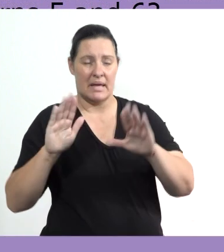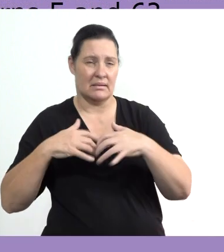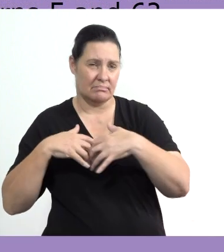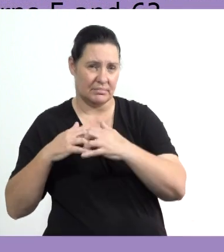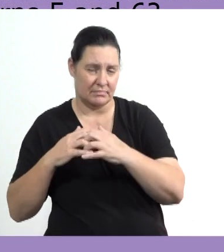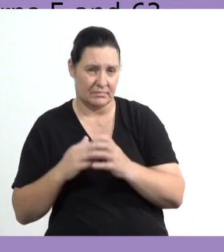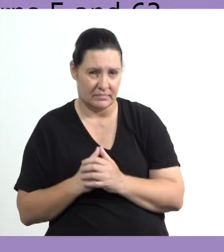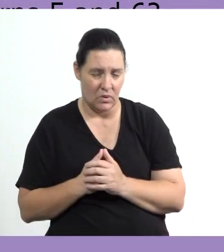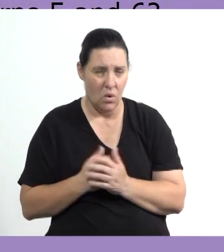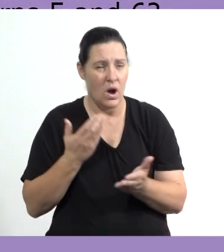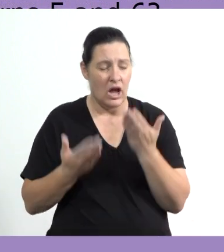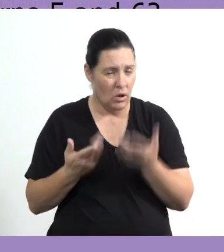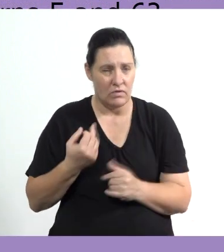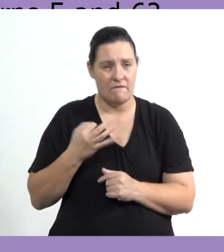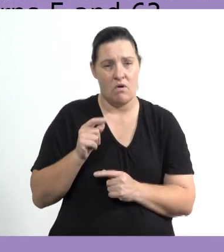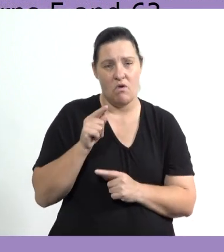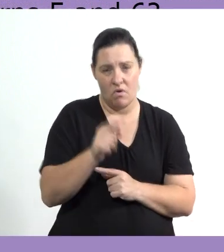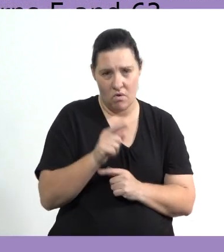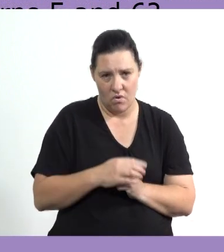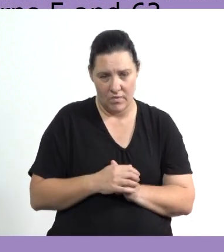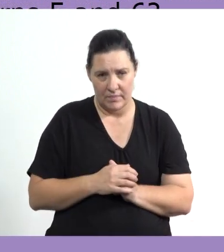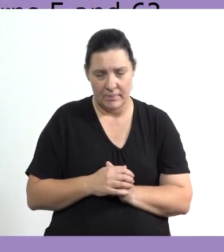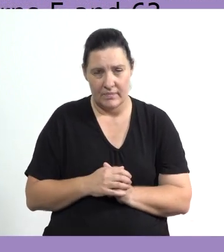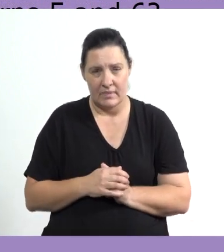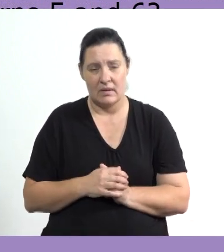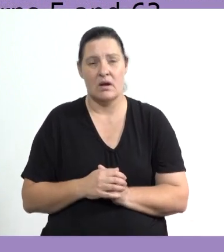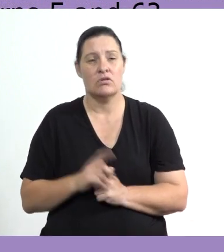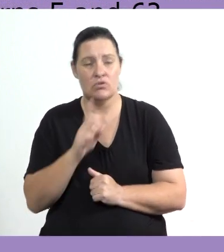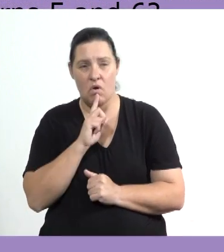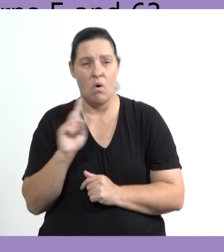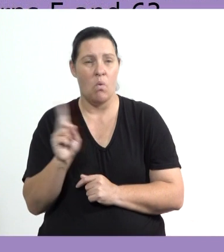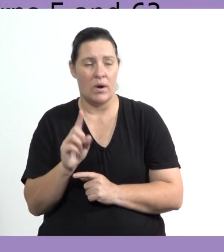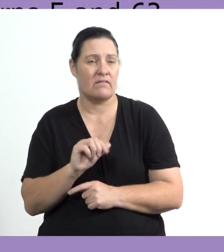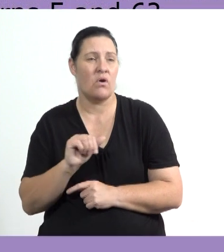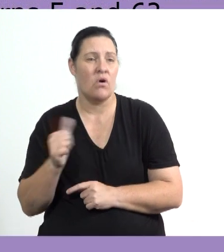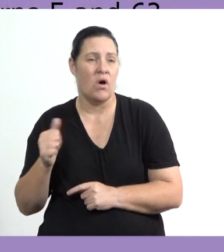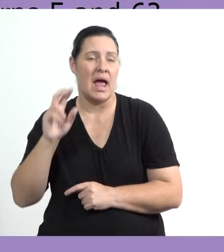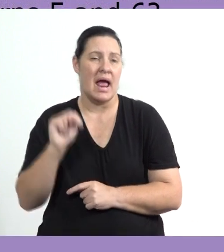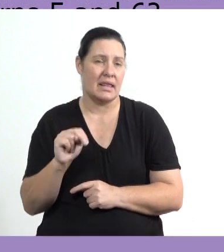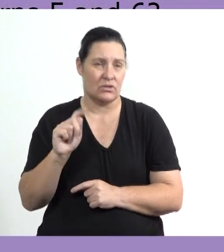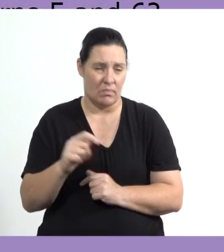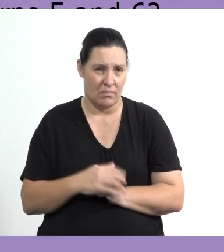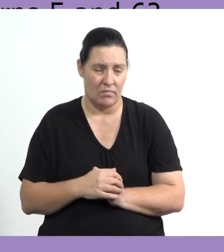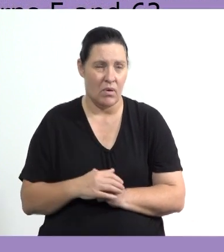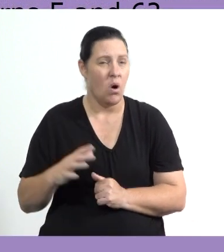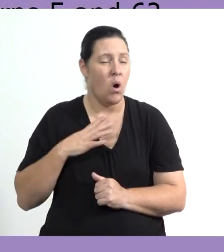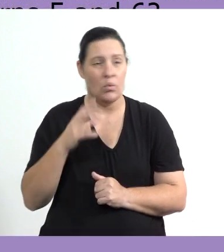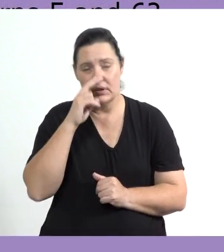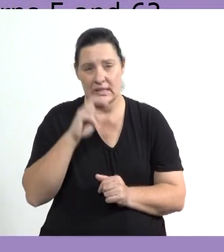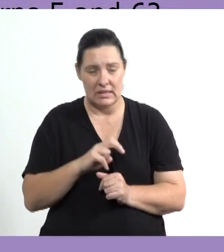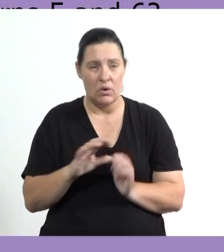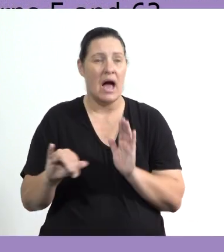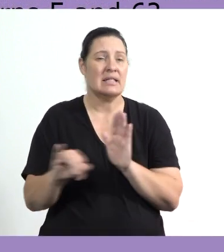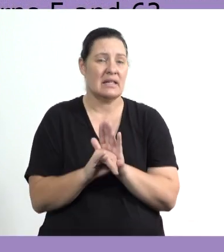forming an equation for this pattern? So what would it be for the nth term? All we need to do